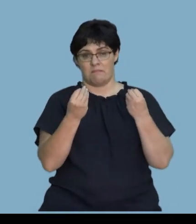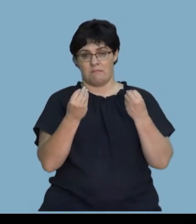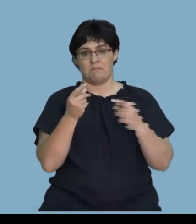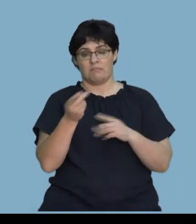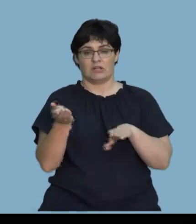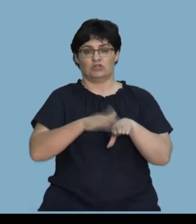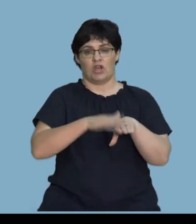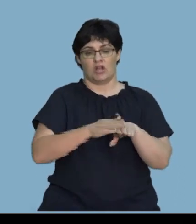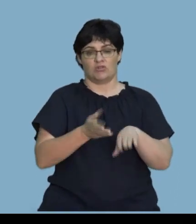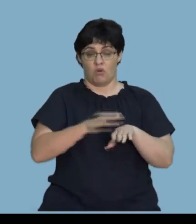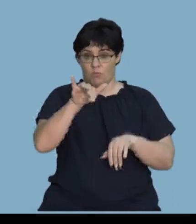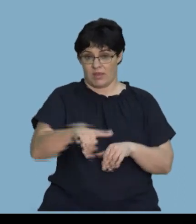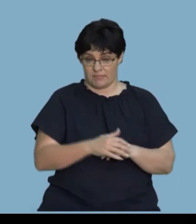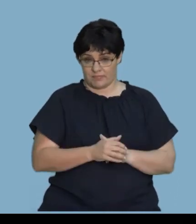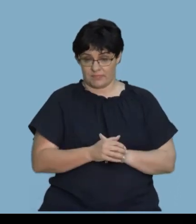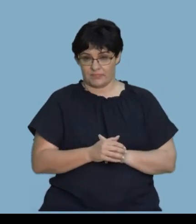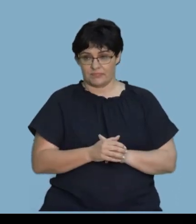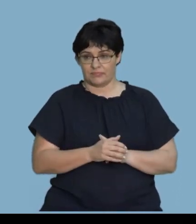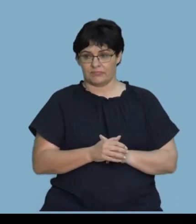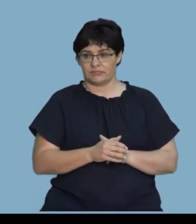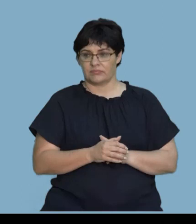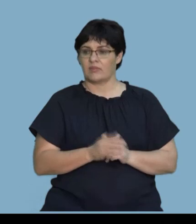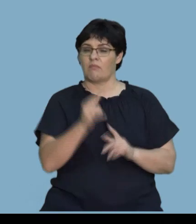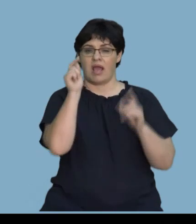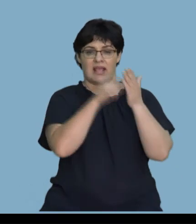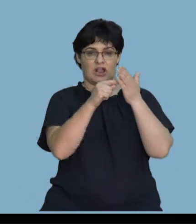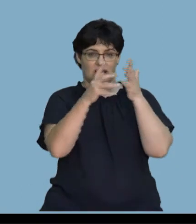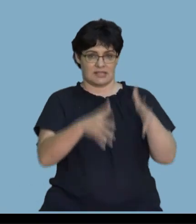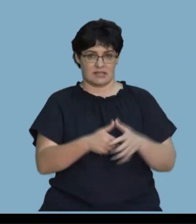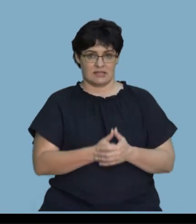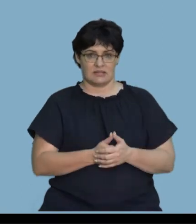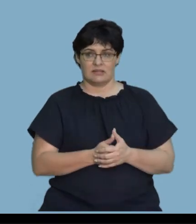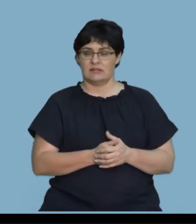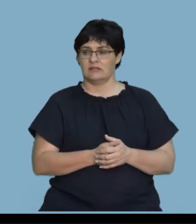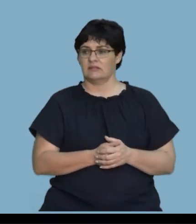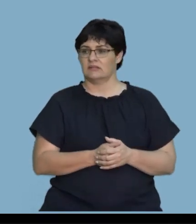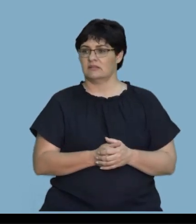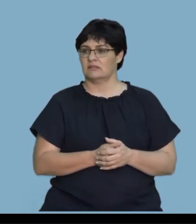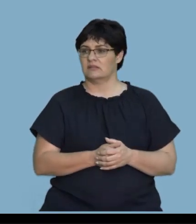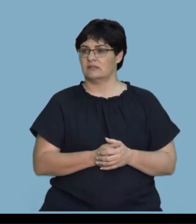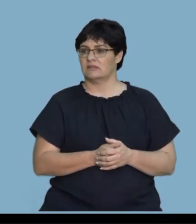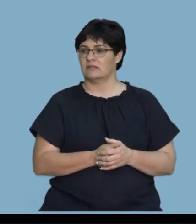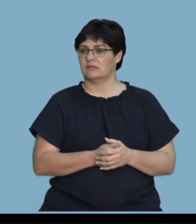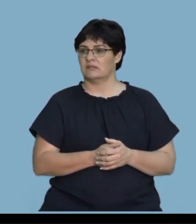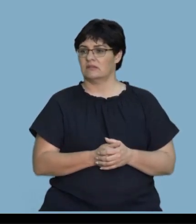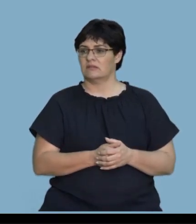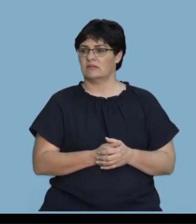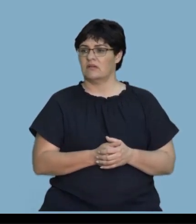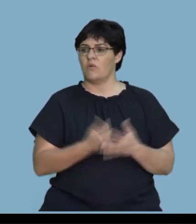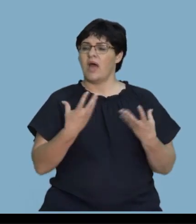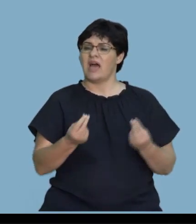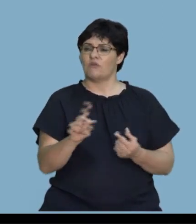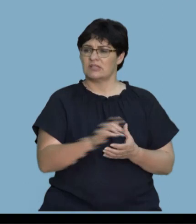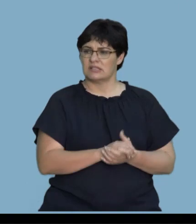y. So if we can quickly go to the calculator very quickly, what we have here,